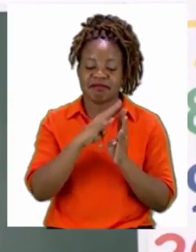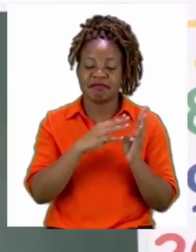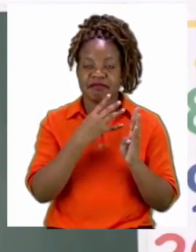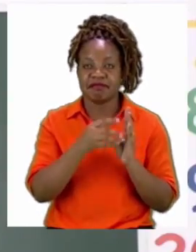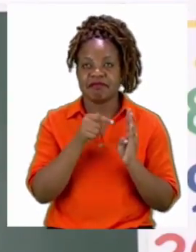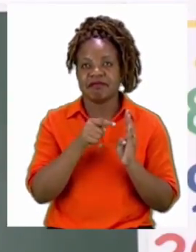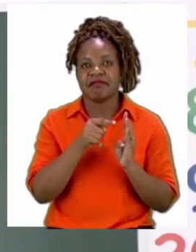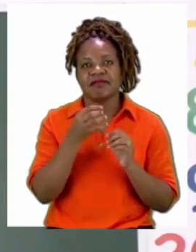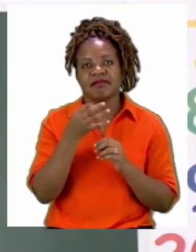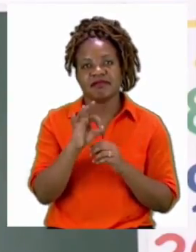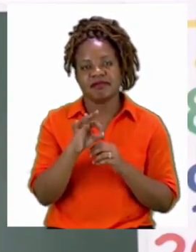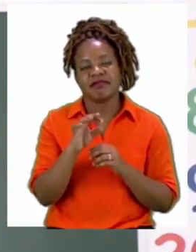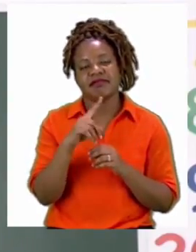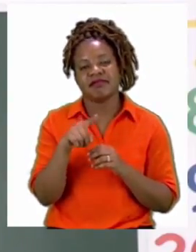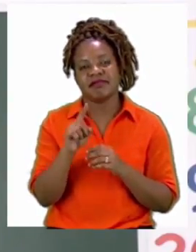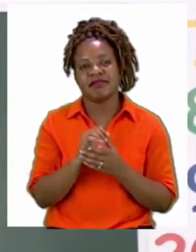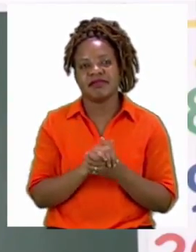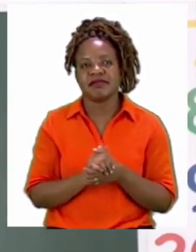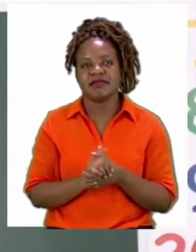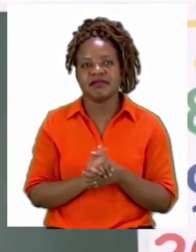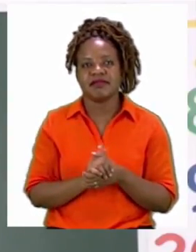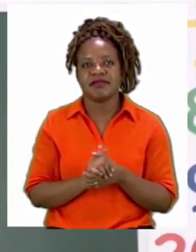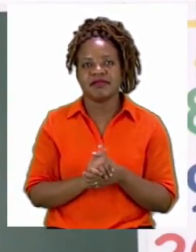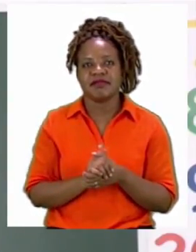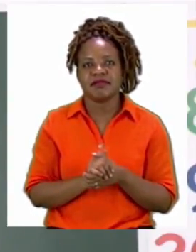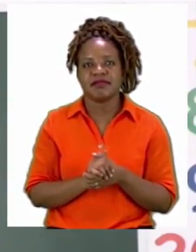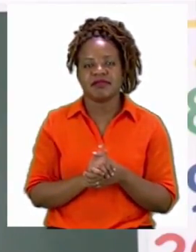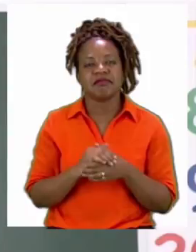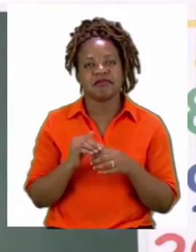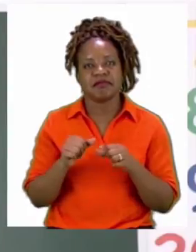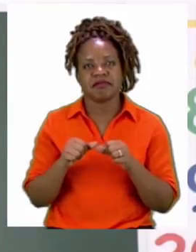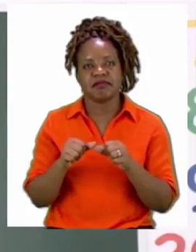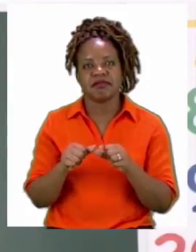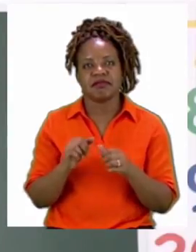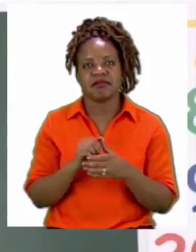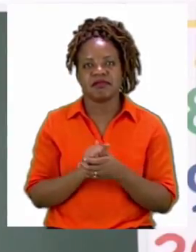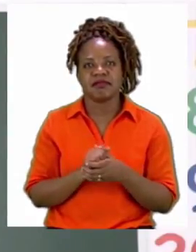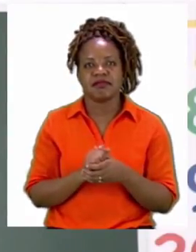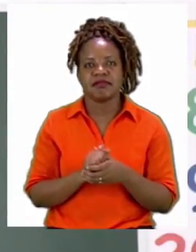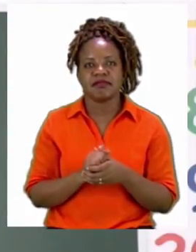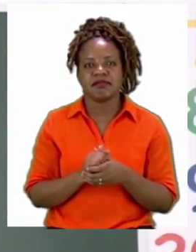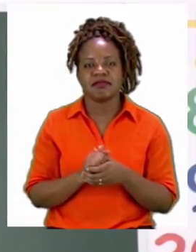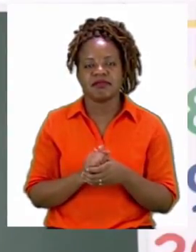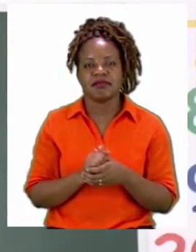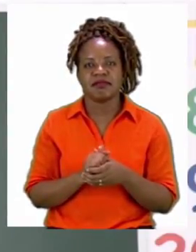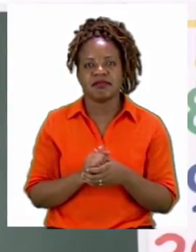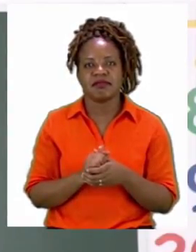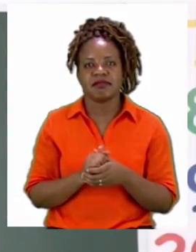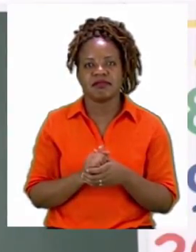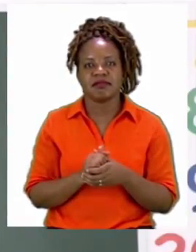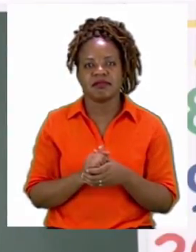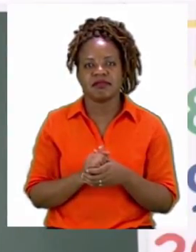here. So that means it's correct. Now let's move on. We are going to now try and find the next